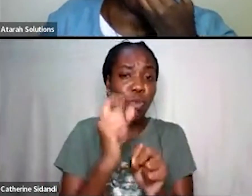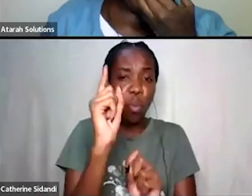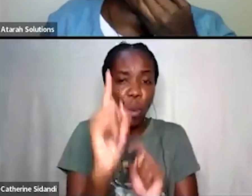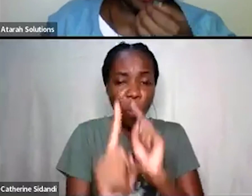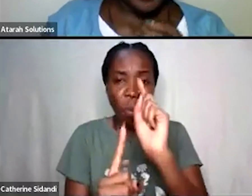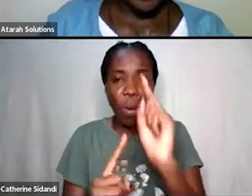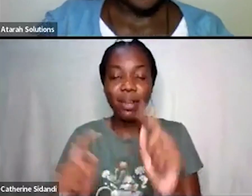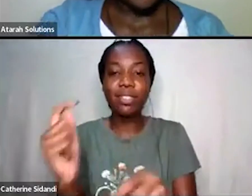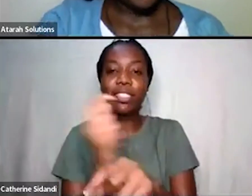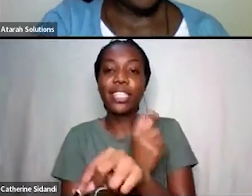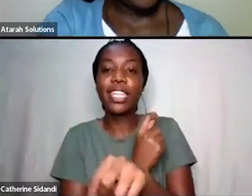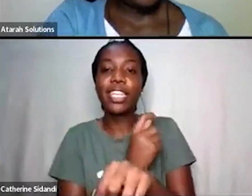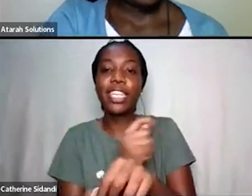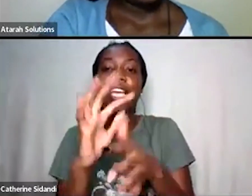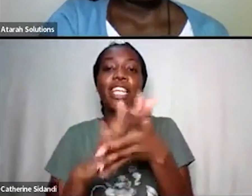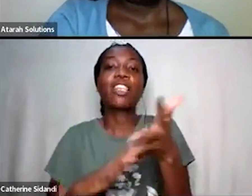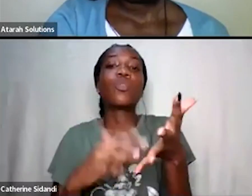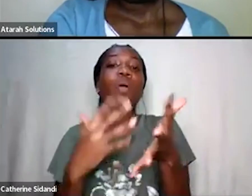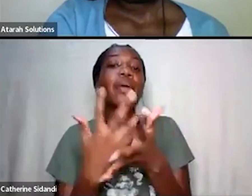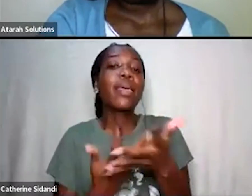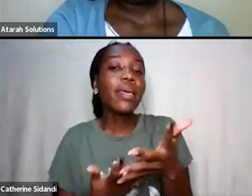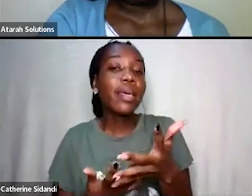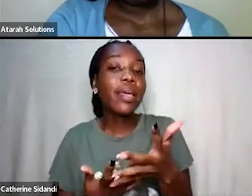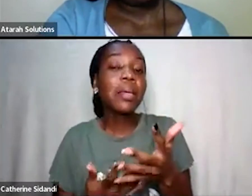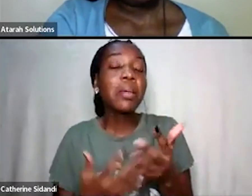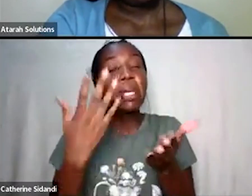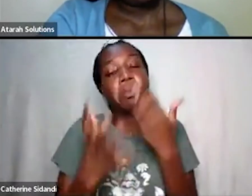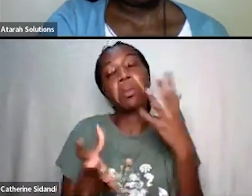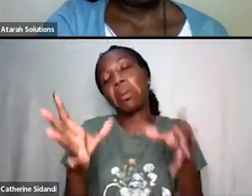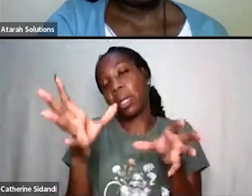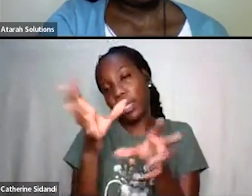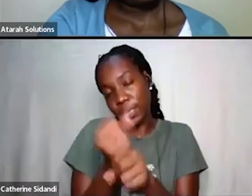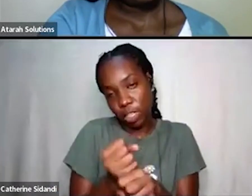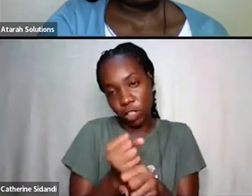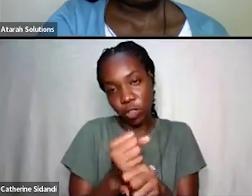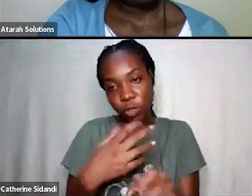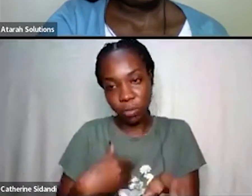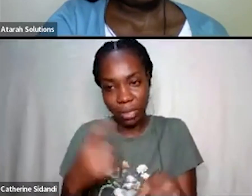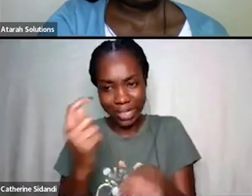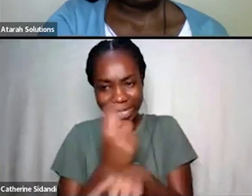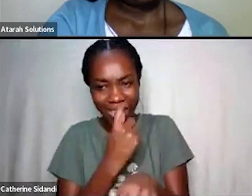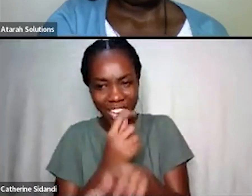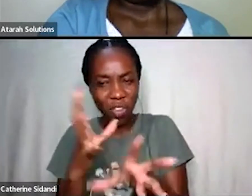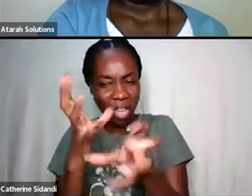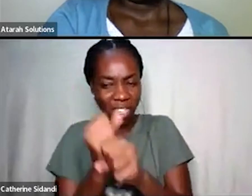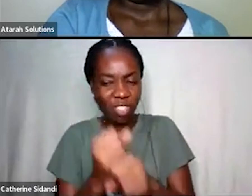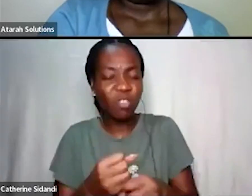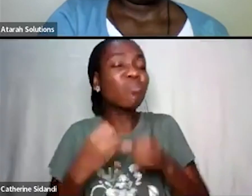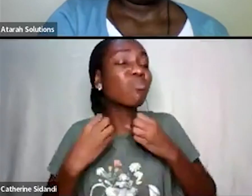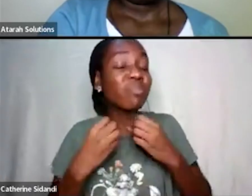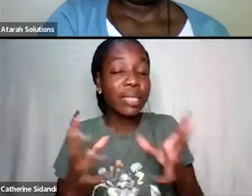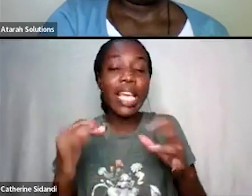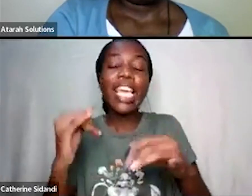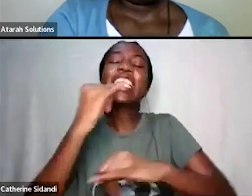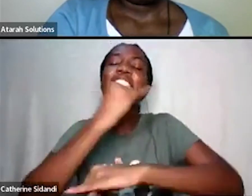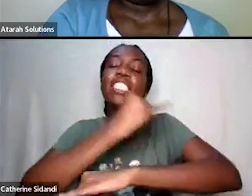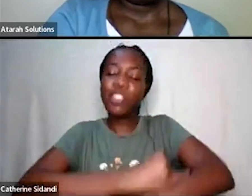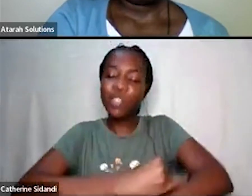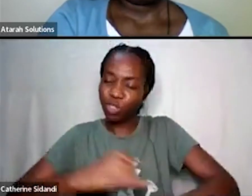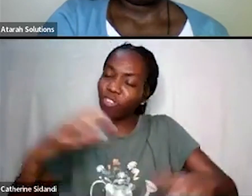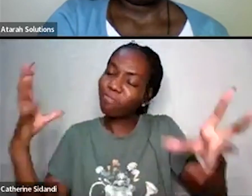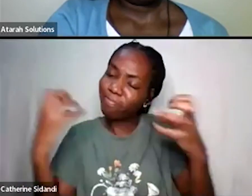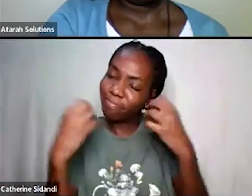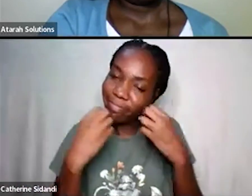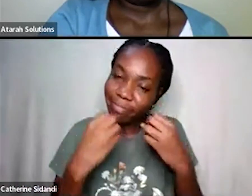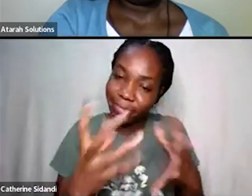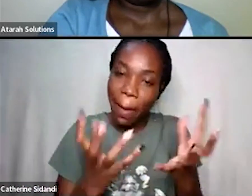on networking. It could be an organization. I've trained quite a number of organizations, institutions,